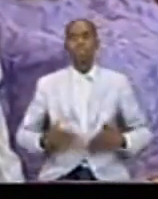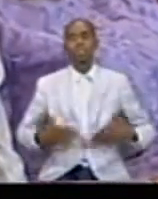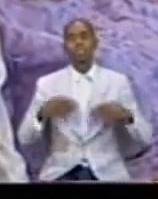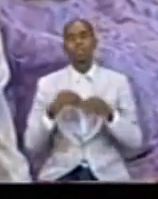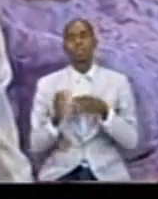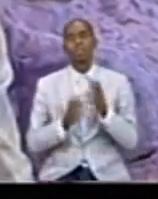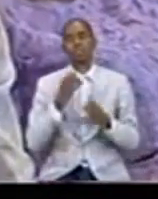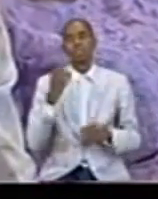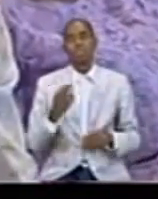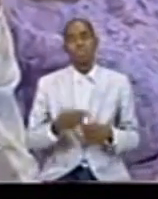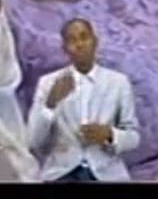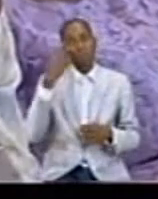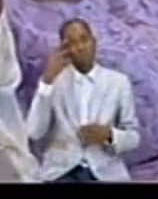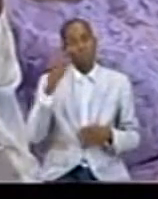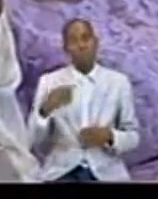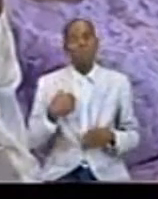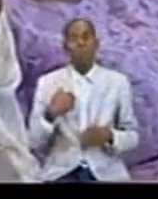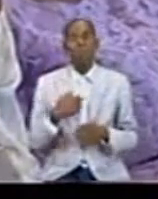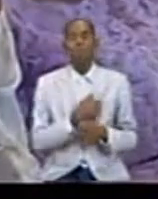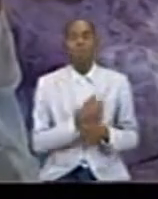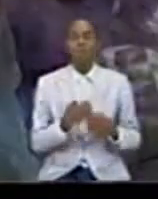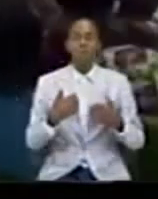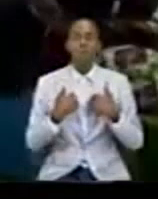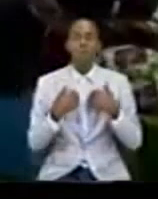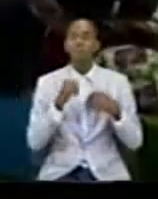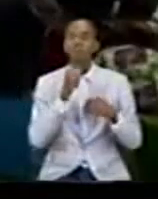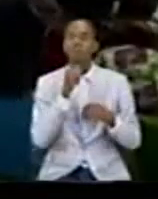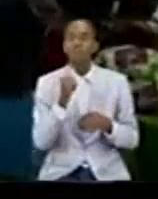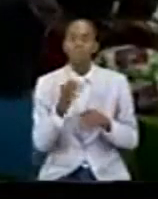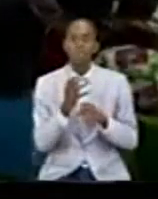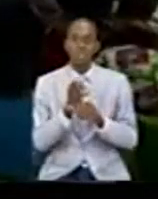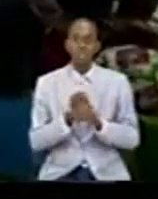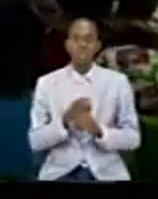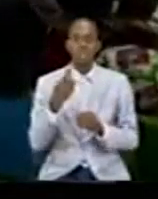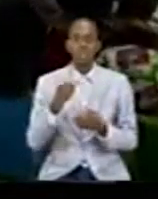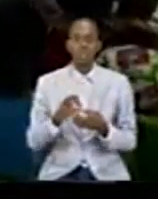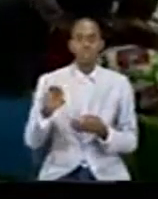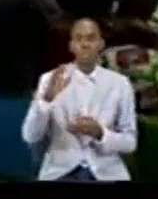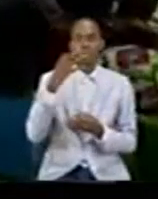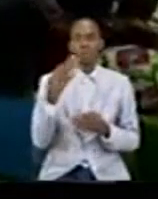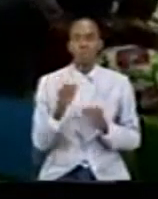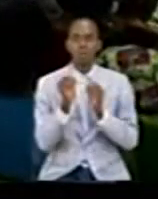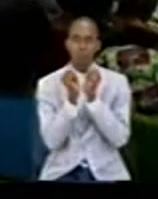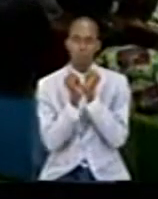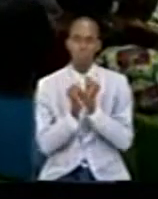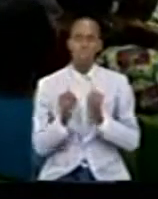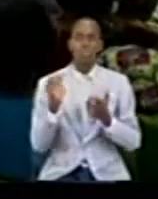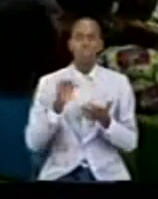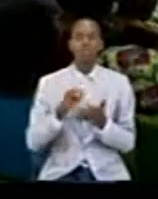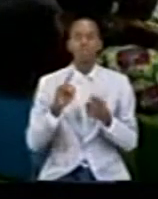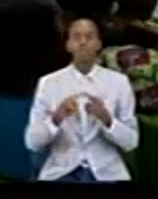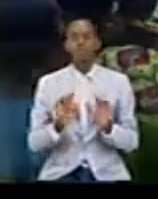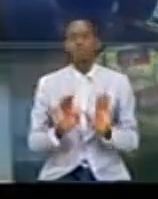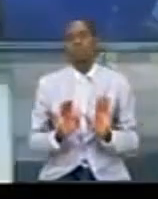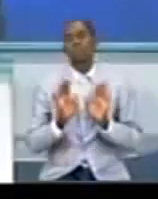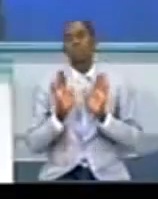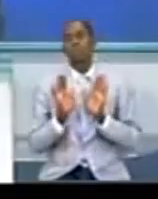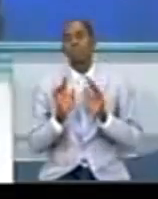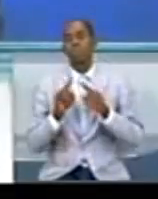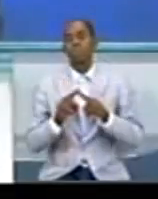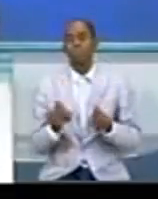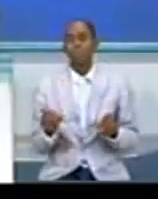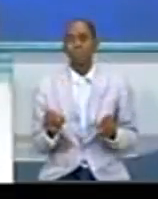For we have not received the spirit of bondage again to fear,